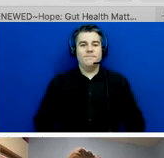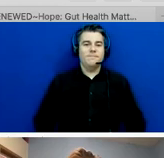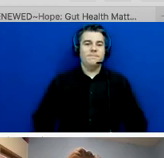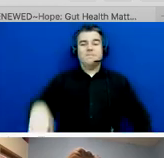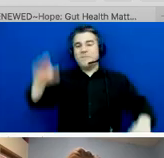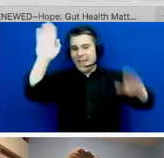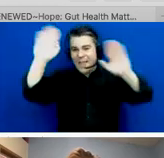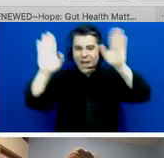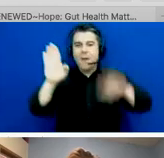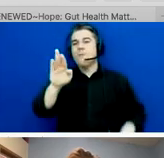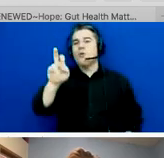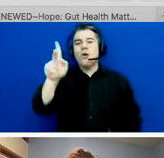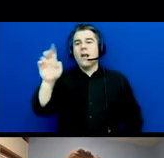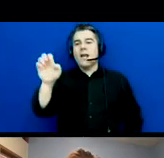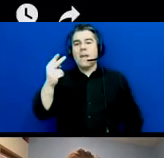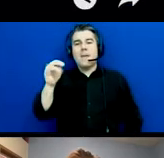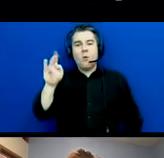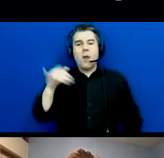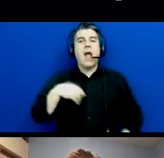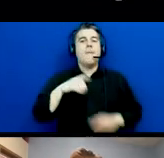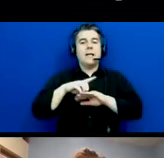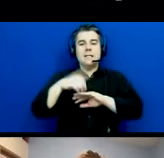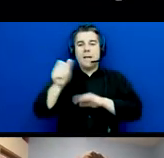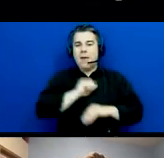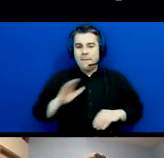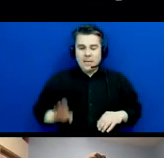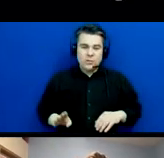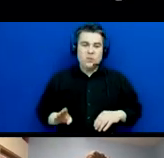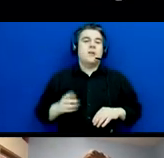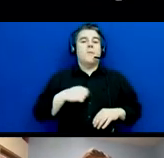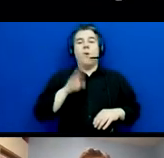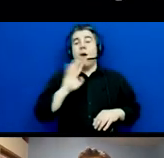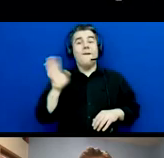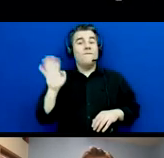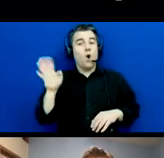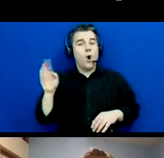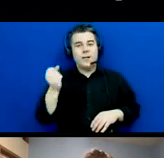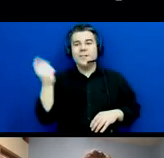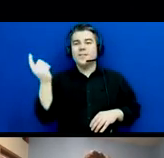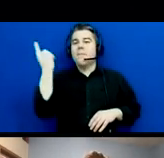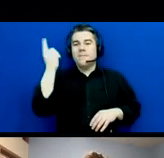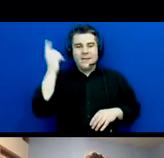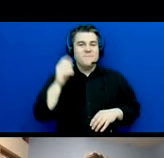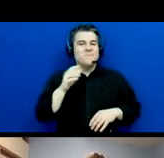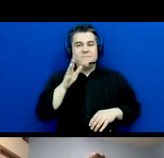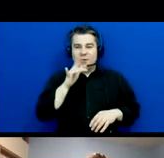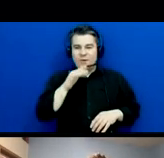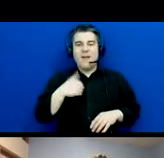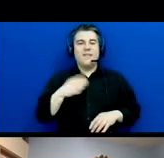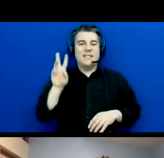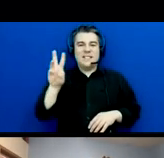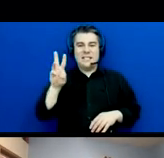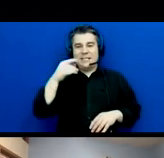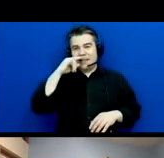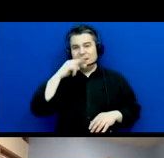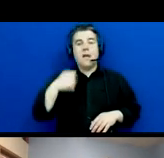Hemingway. I'm a Diamond Ambassador with Plexus Worldwide, and I'm a 40-something-year-old mom of 6 kids. I'm really excited for you that you've